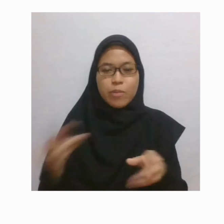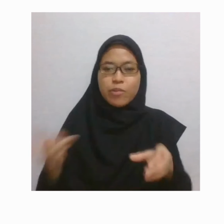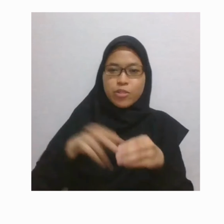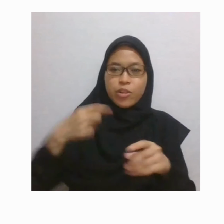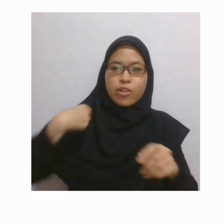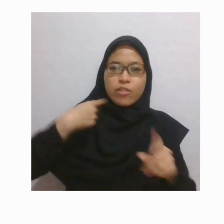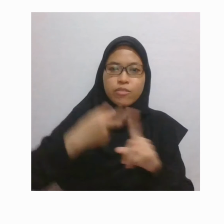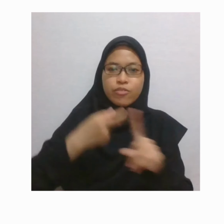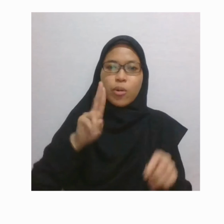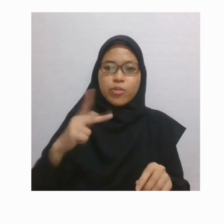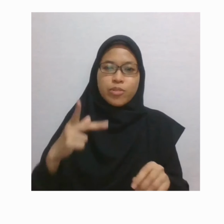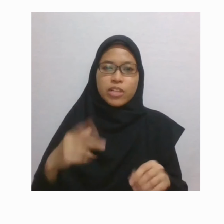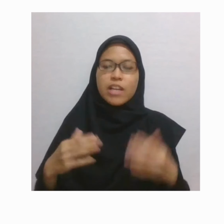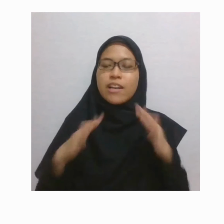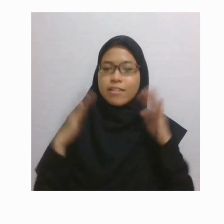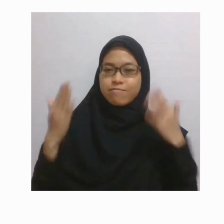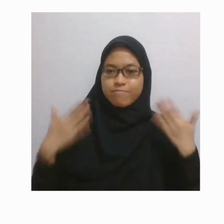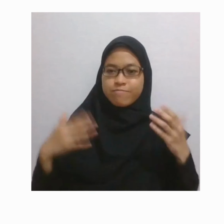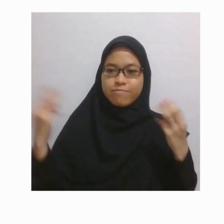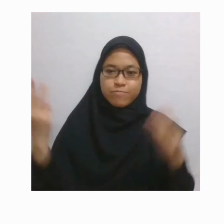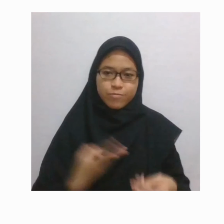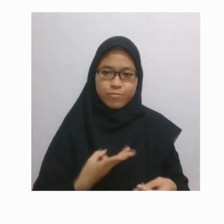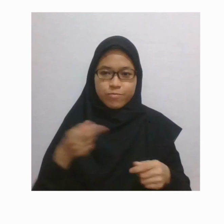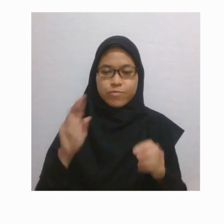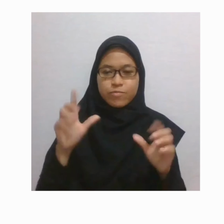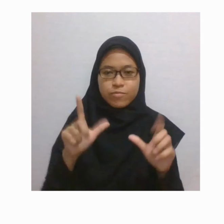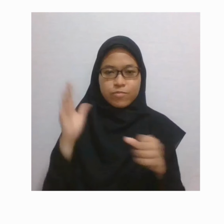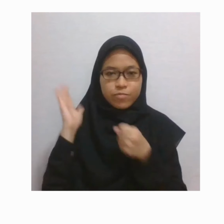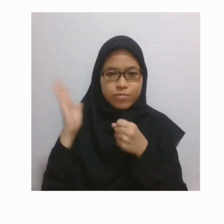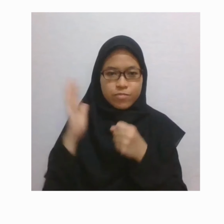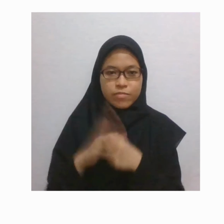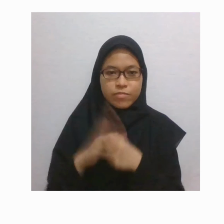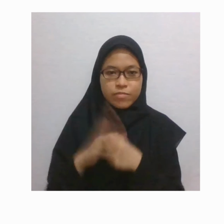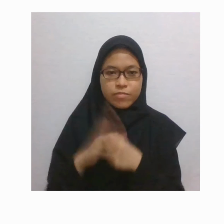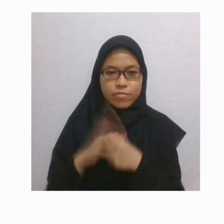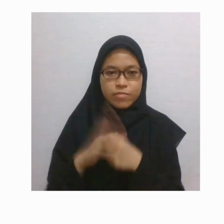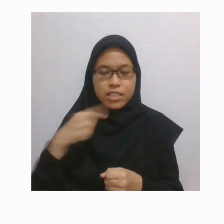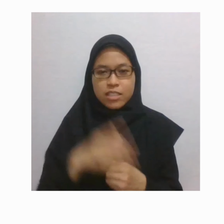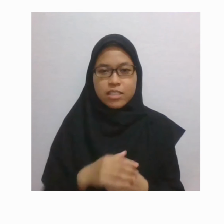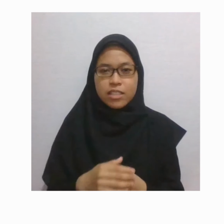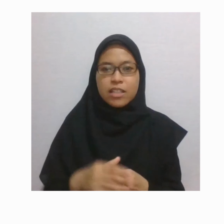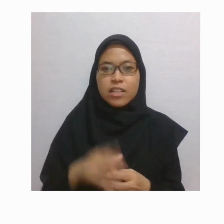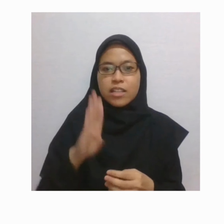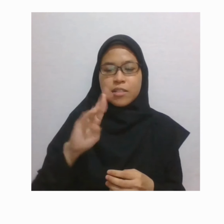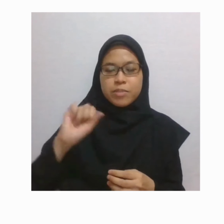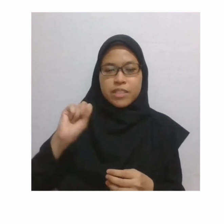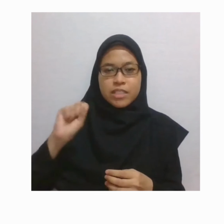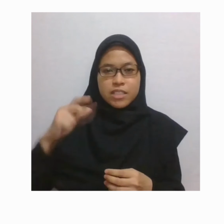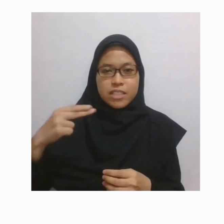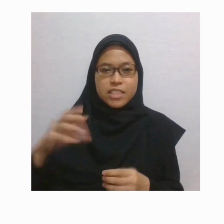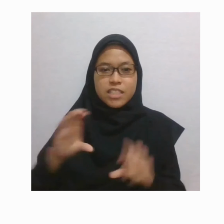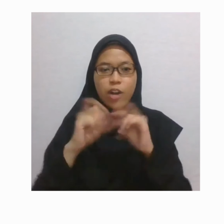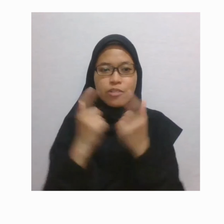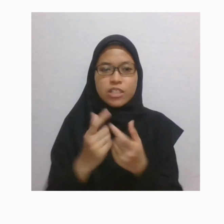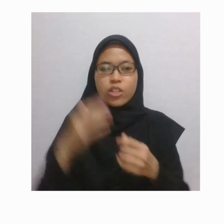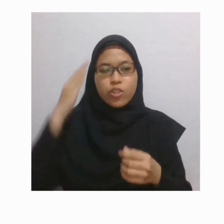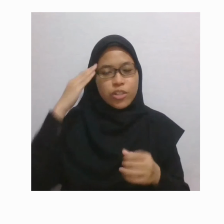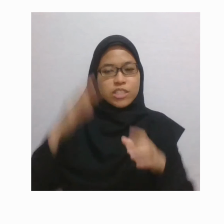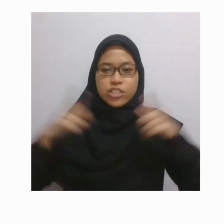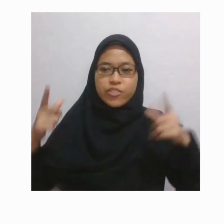to welcome you to the lecture. As Leighton has just said, the British Council Knowledge is Great lectures are real